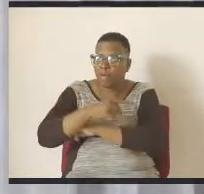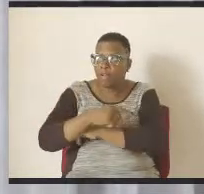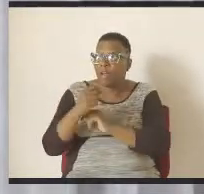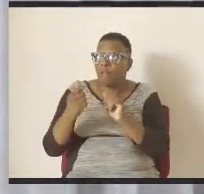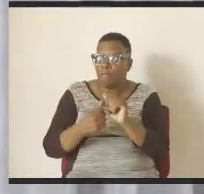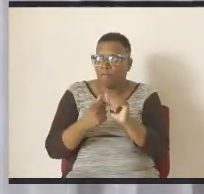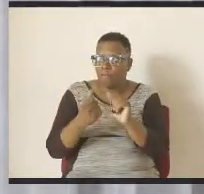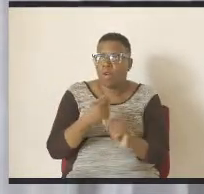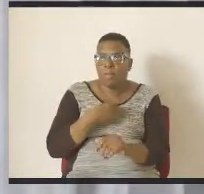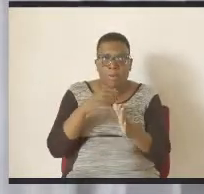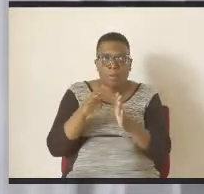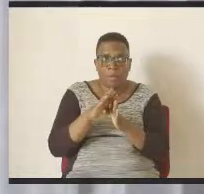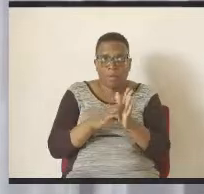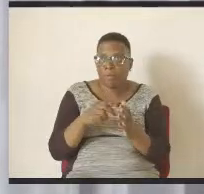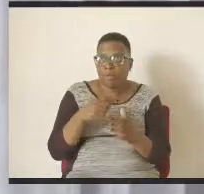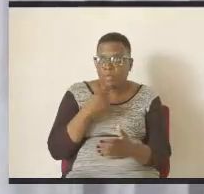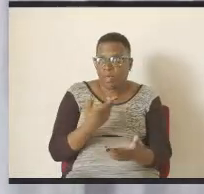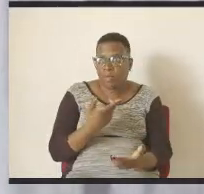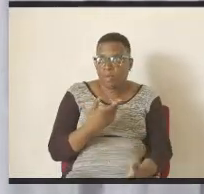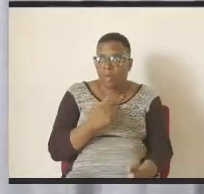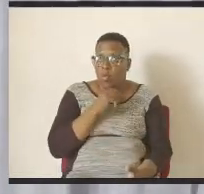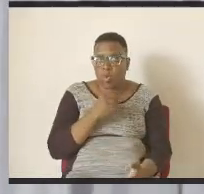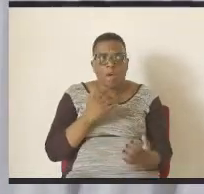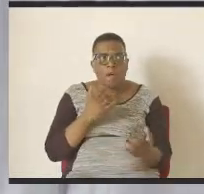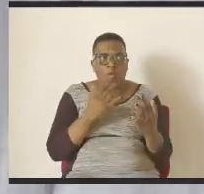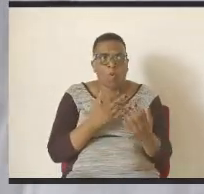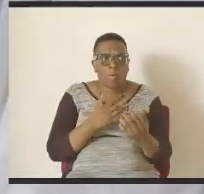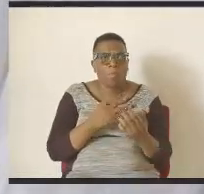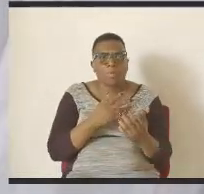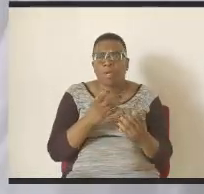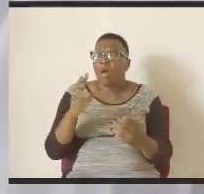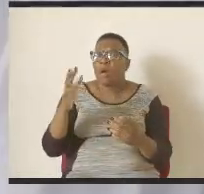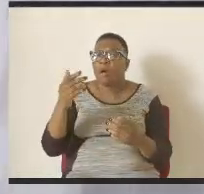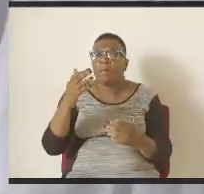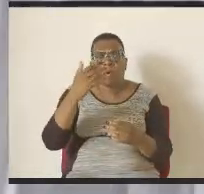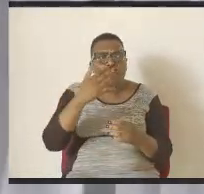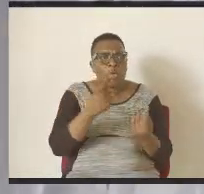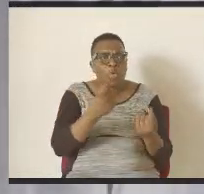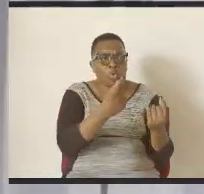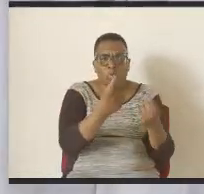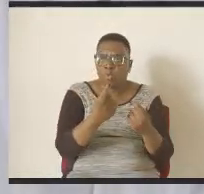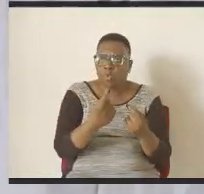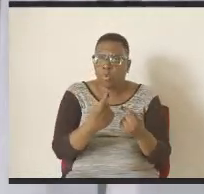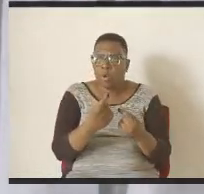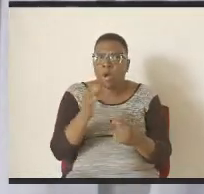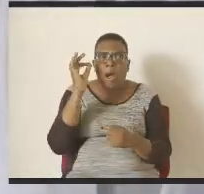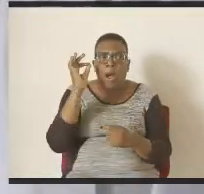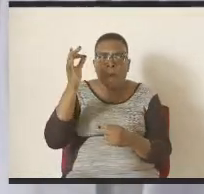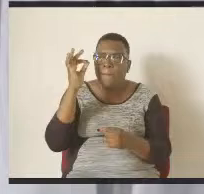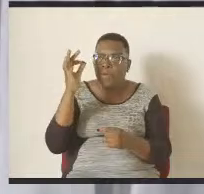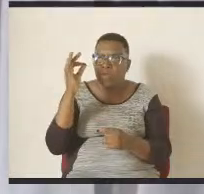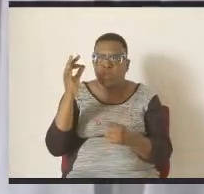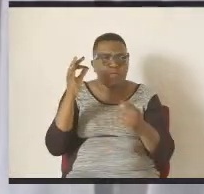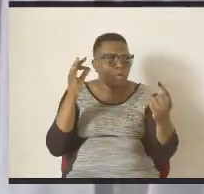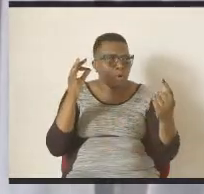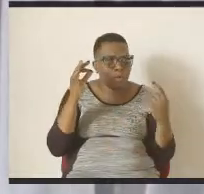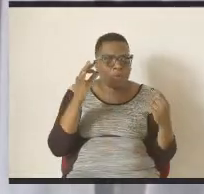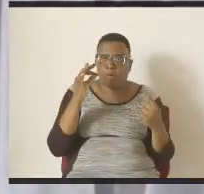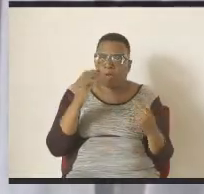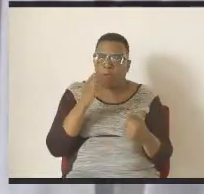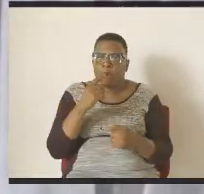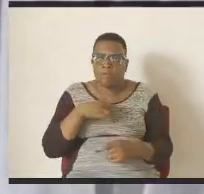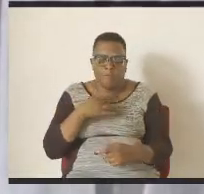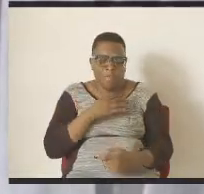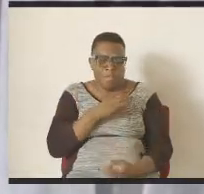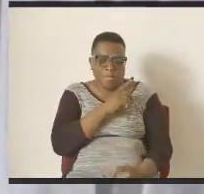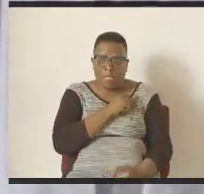me. We don't have to wait for anybody to preach a message to guilt trip us. We don't have to